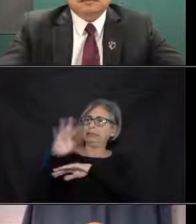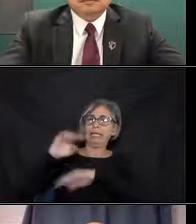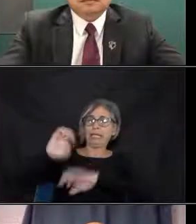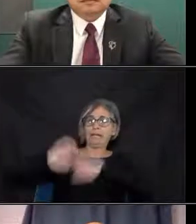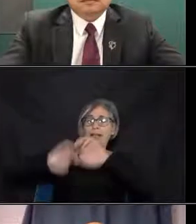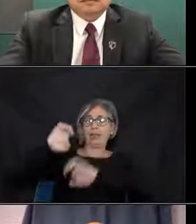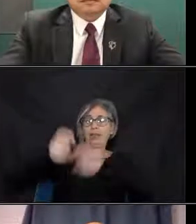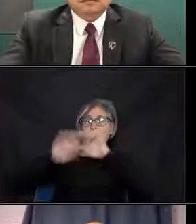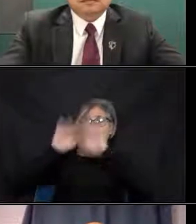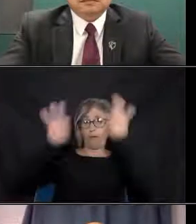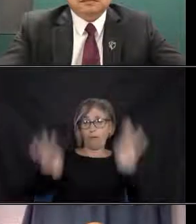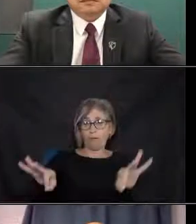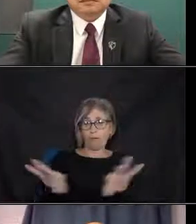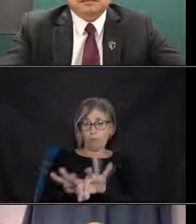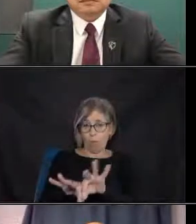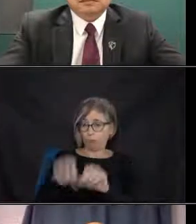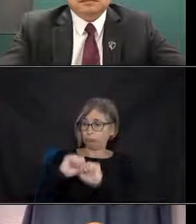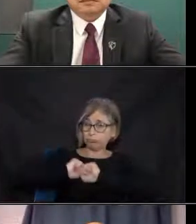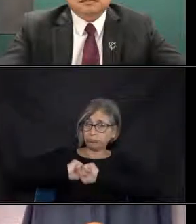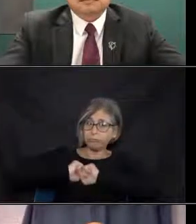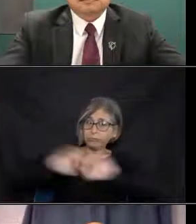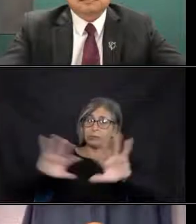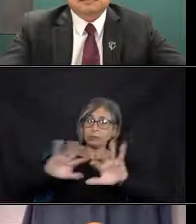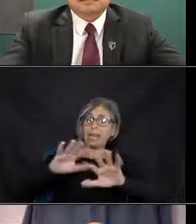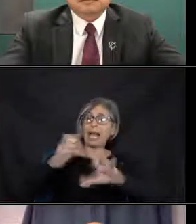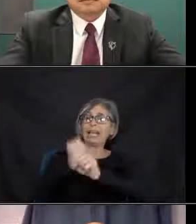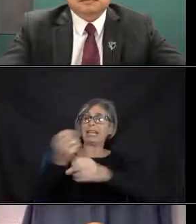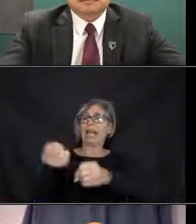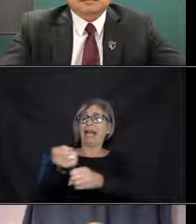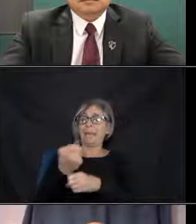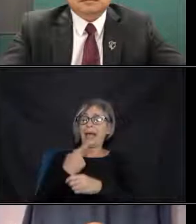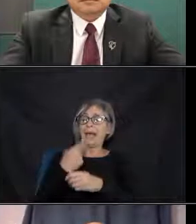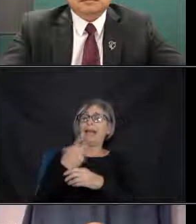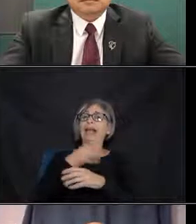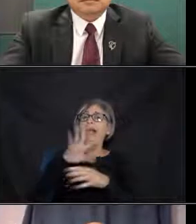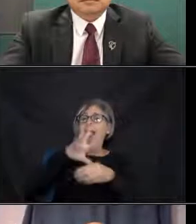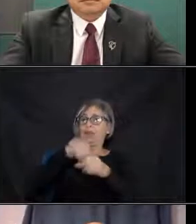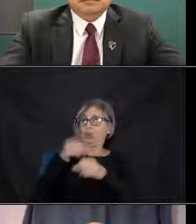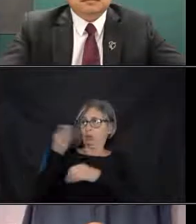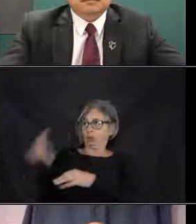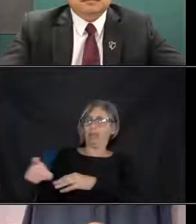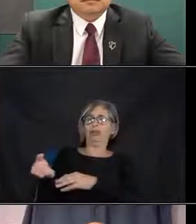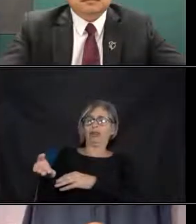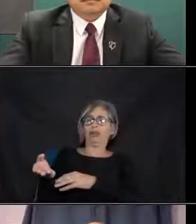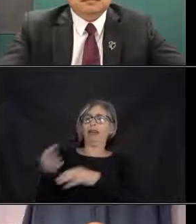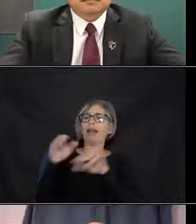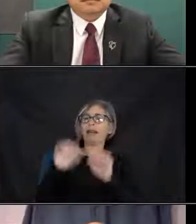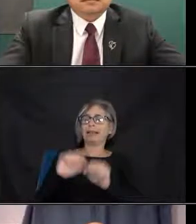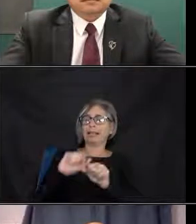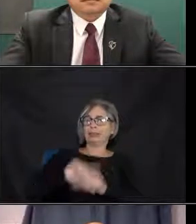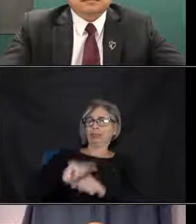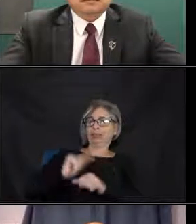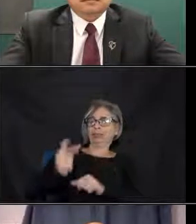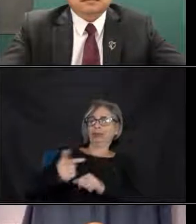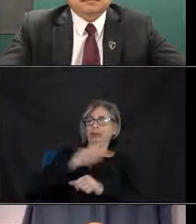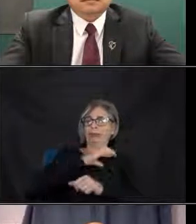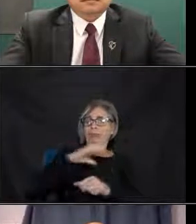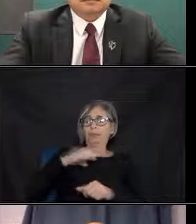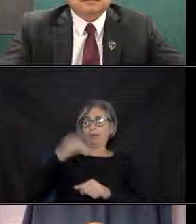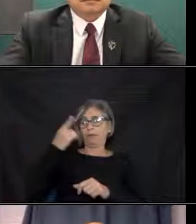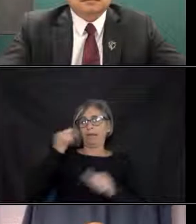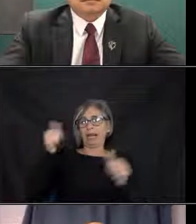ones that I received back are included in the backup. And I can turn it back to the commission for